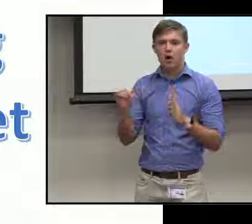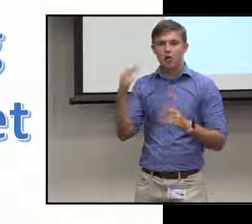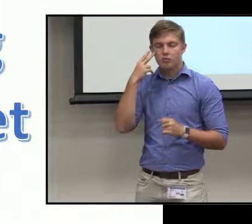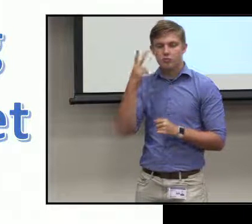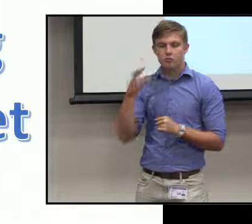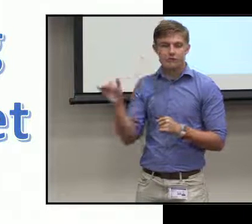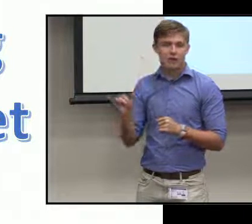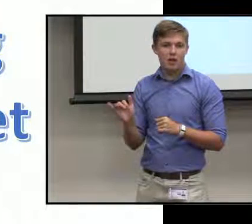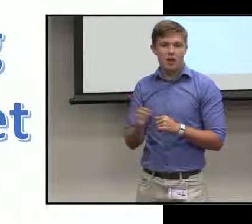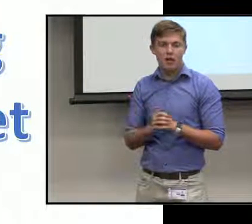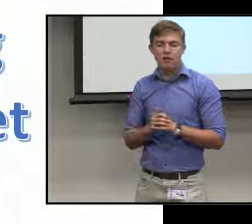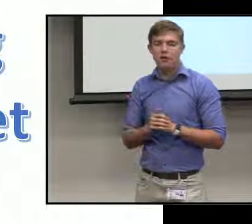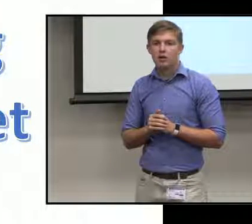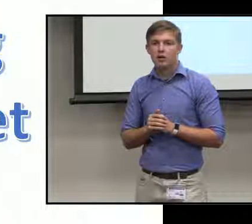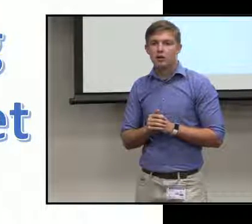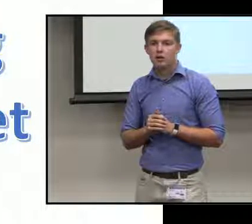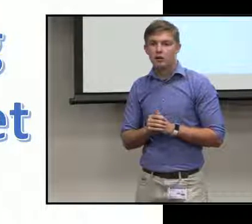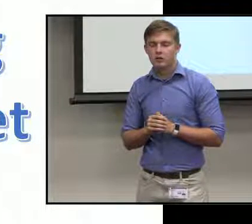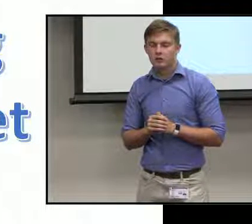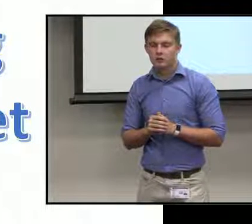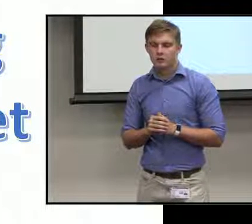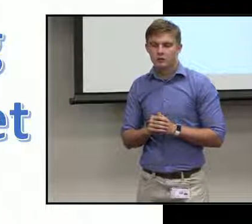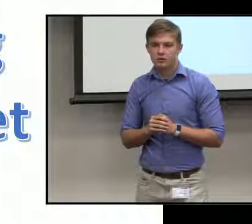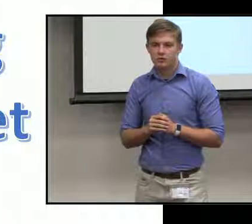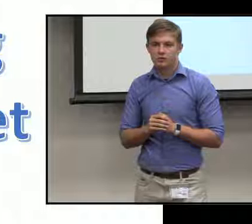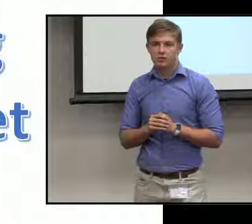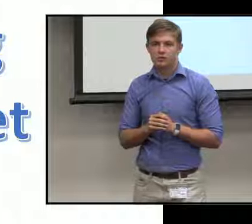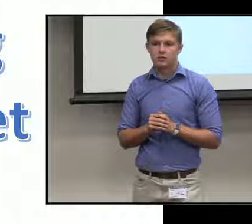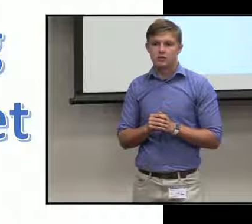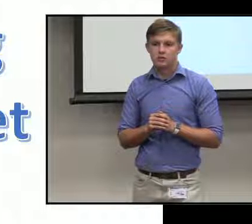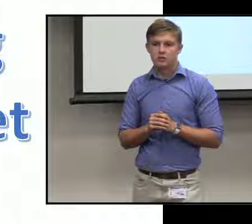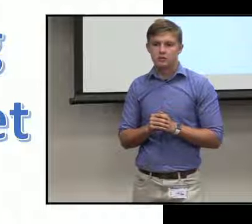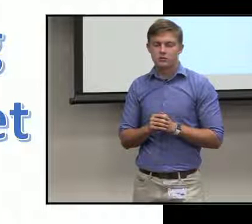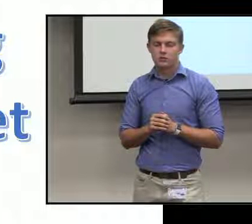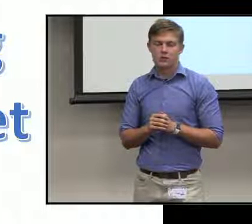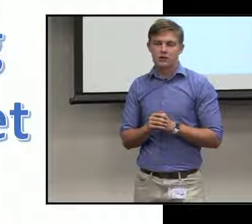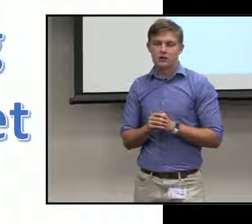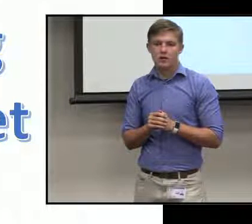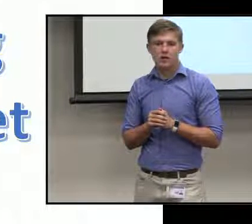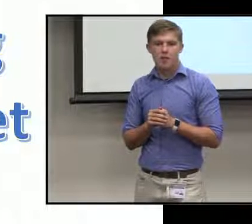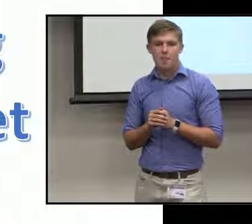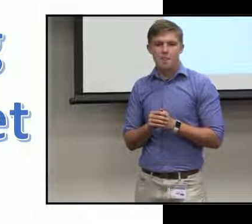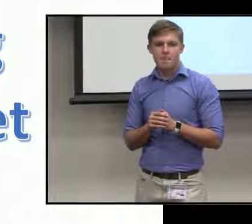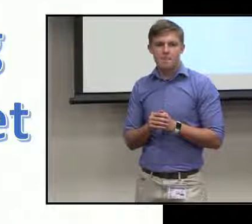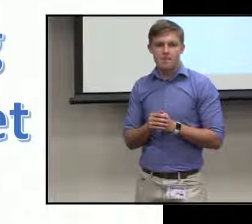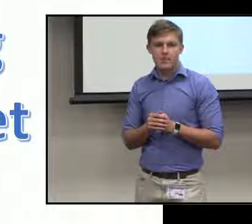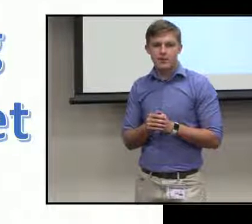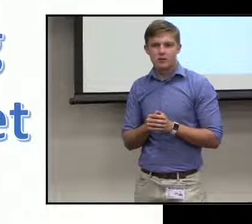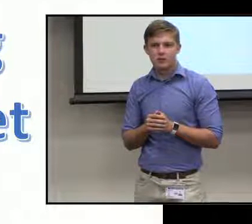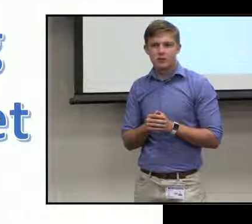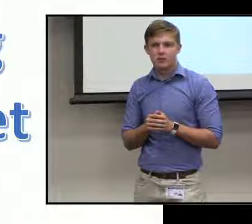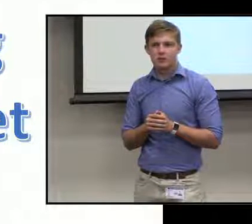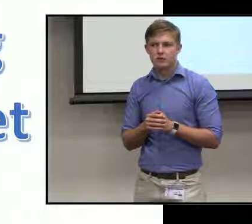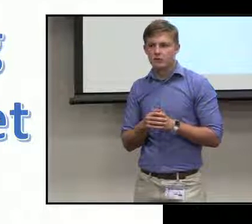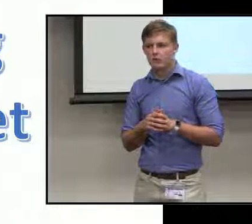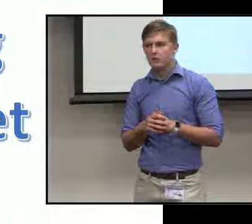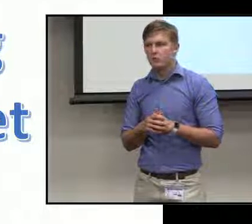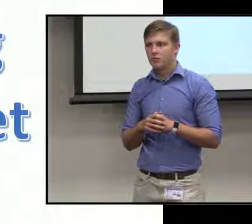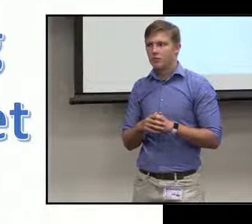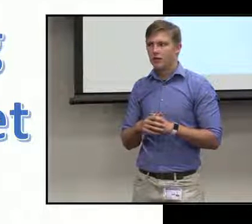themselves as a bigger steward than that, particularly of their area. But they don't want their area of the world to be a dumping